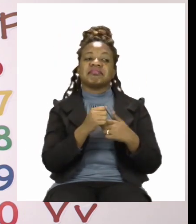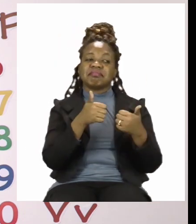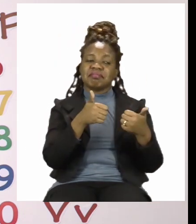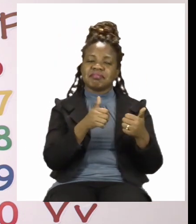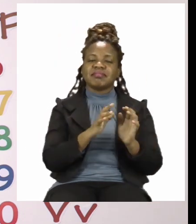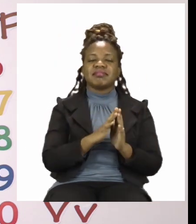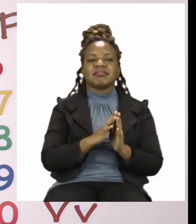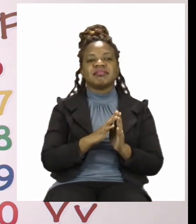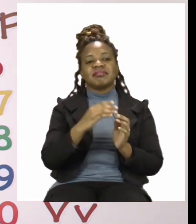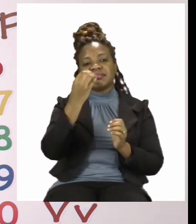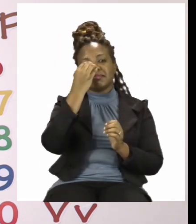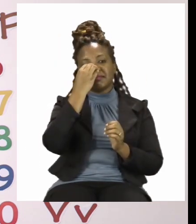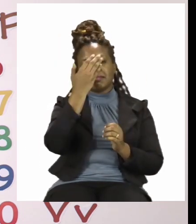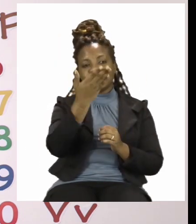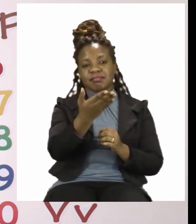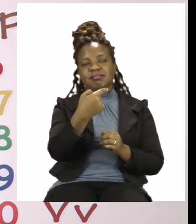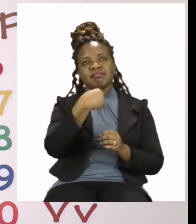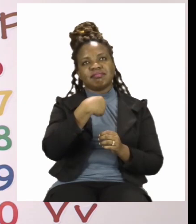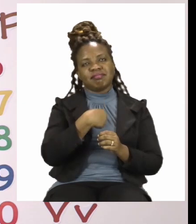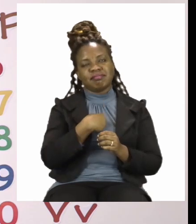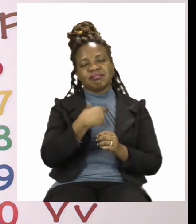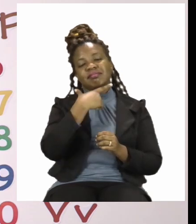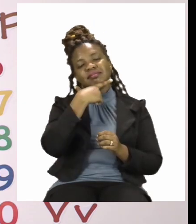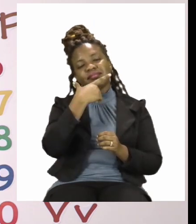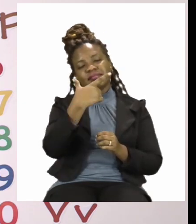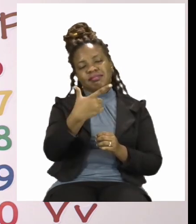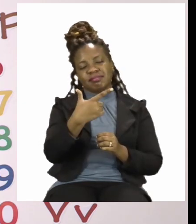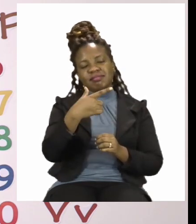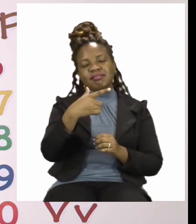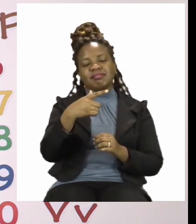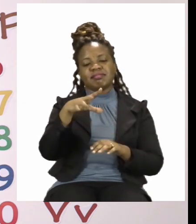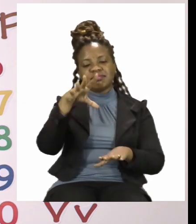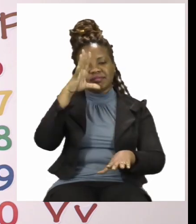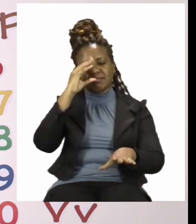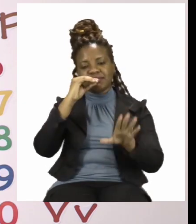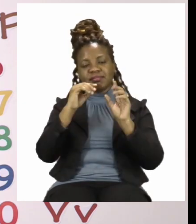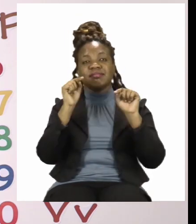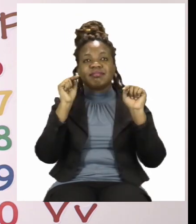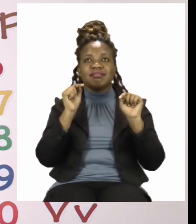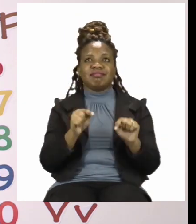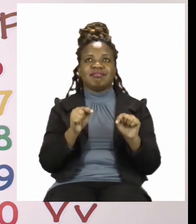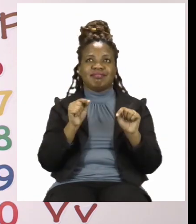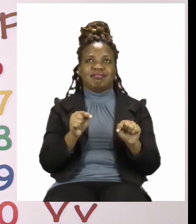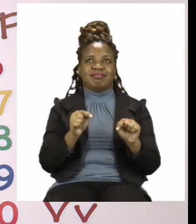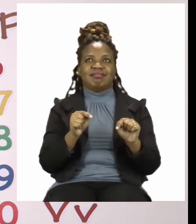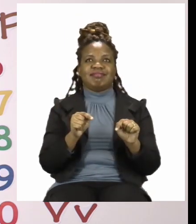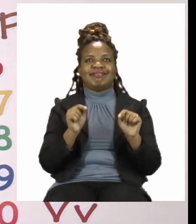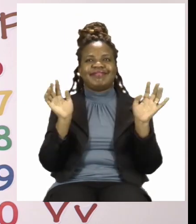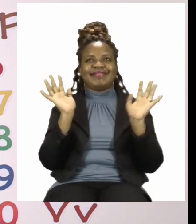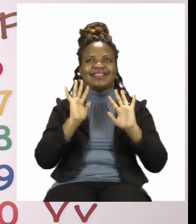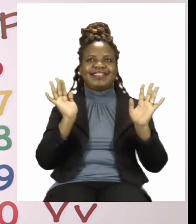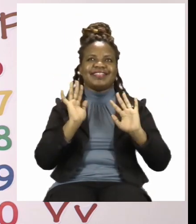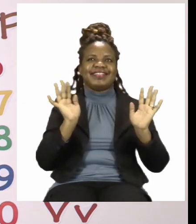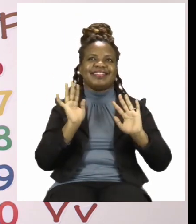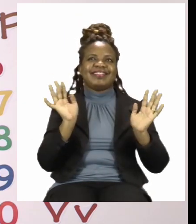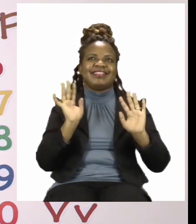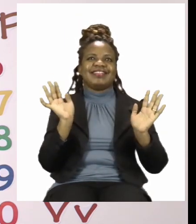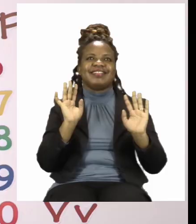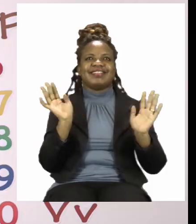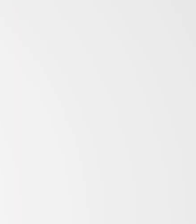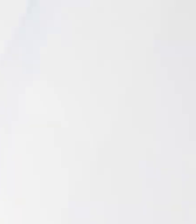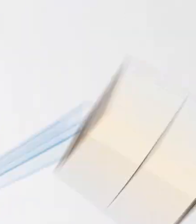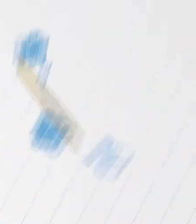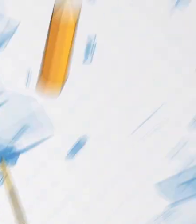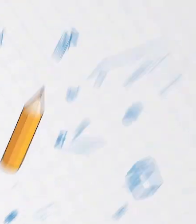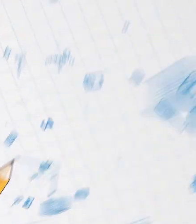Zoshi and we would like to say thank you for joining us today, and